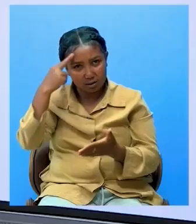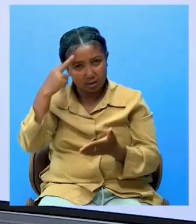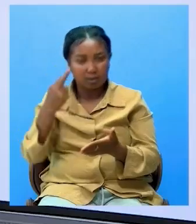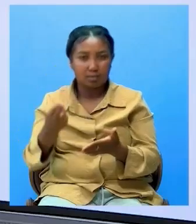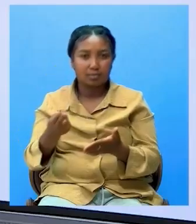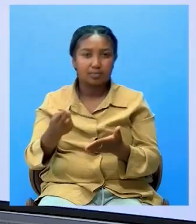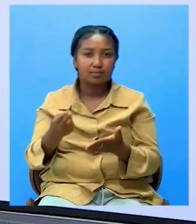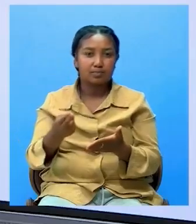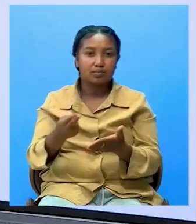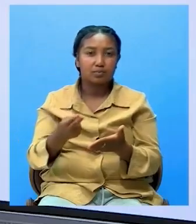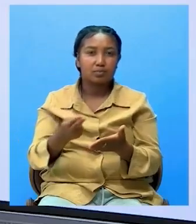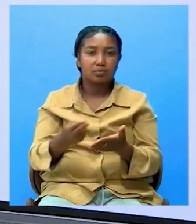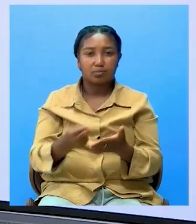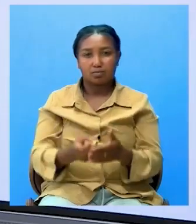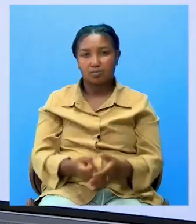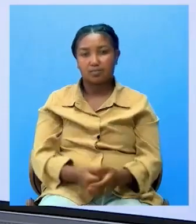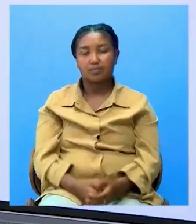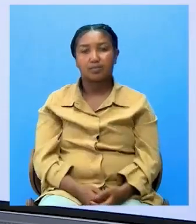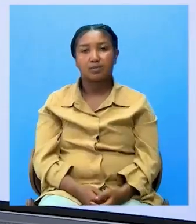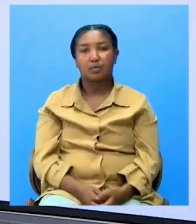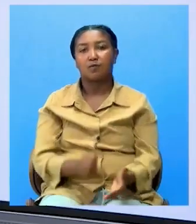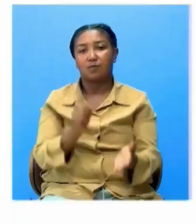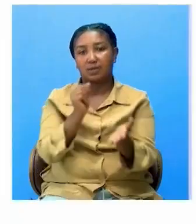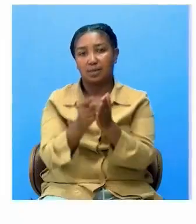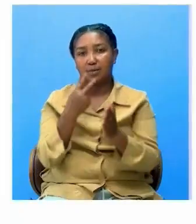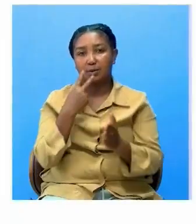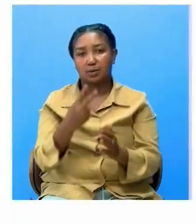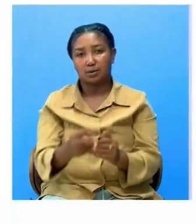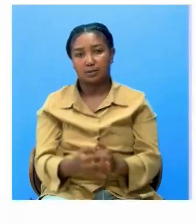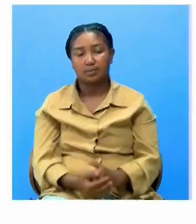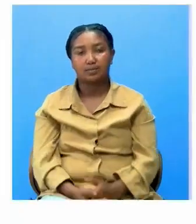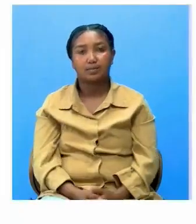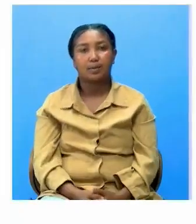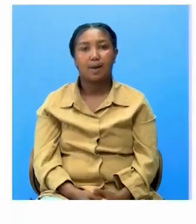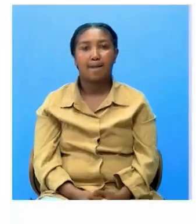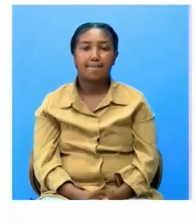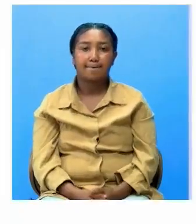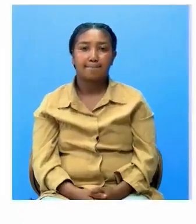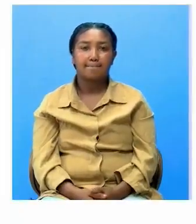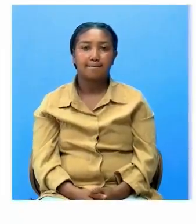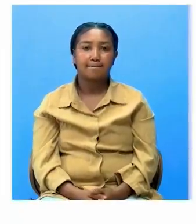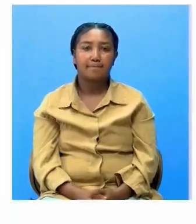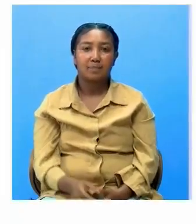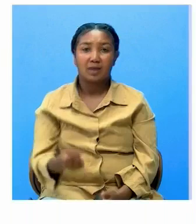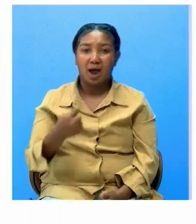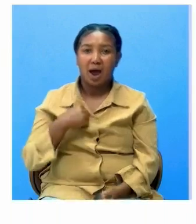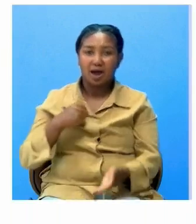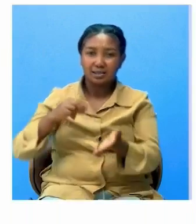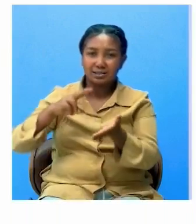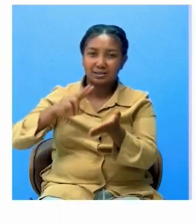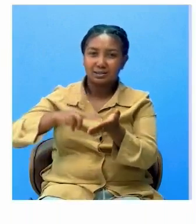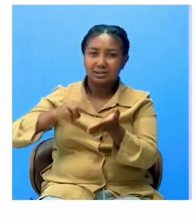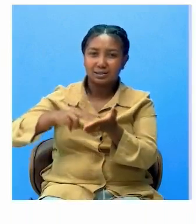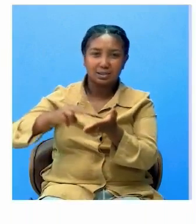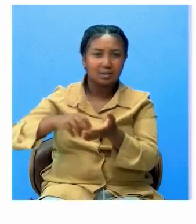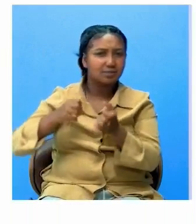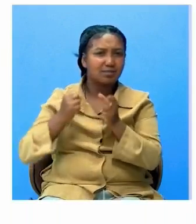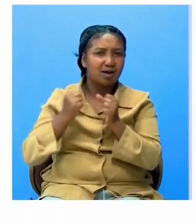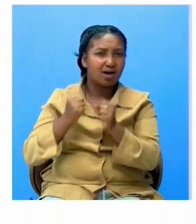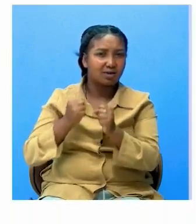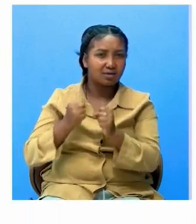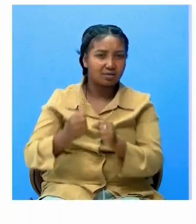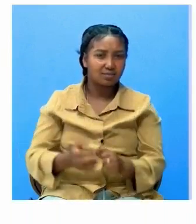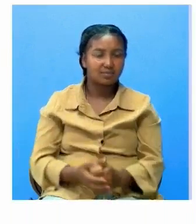consequently. Is it clear? For example, I studied hard. I